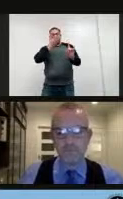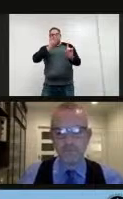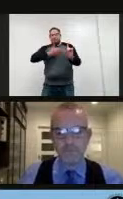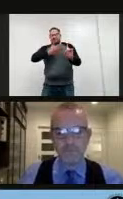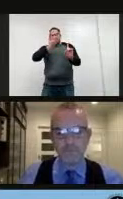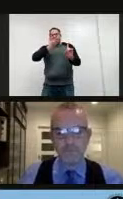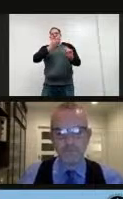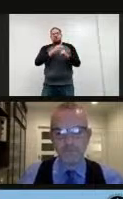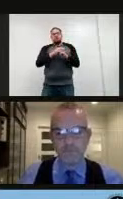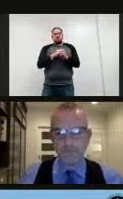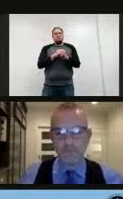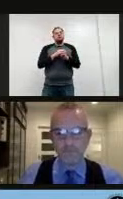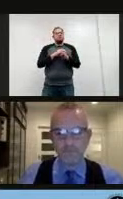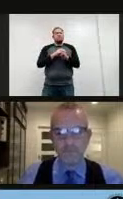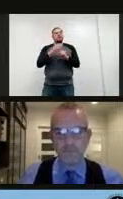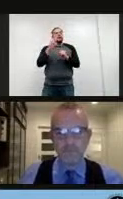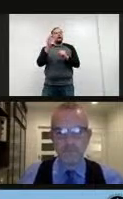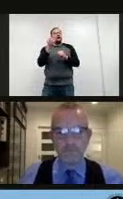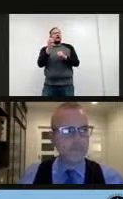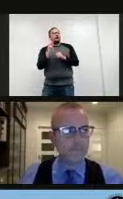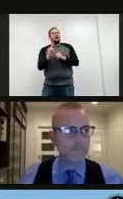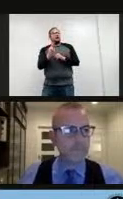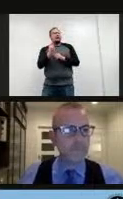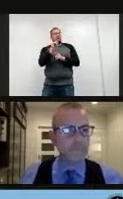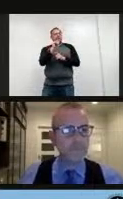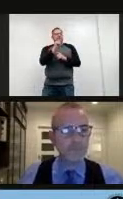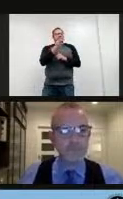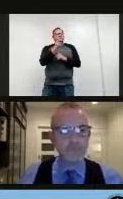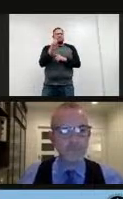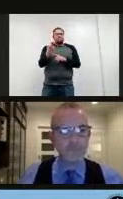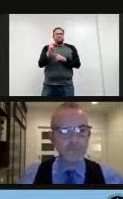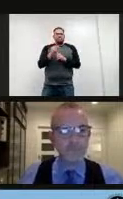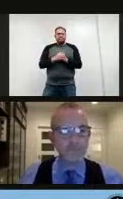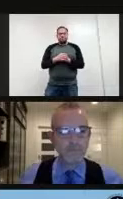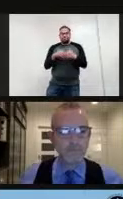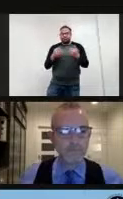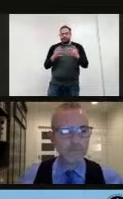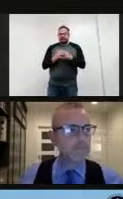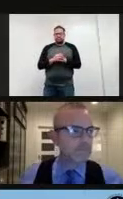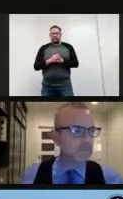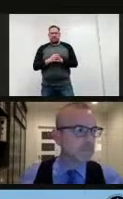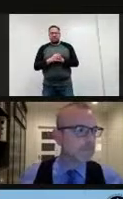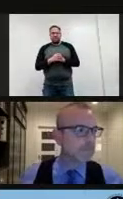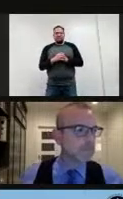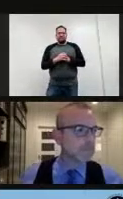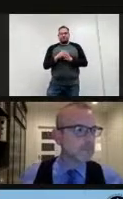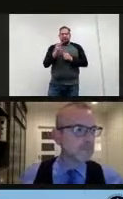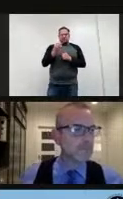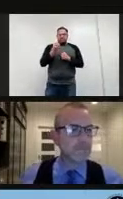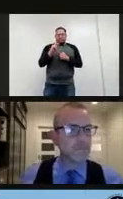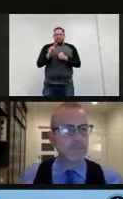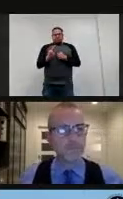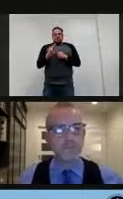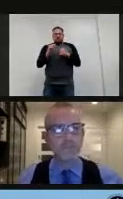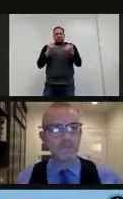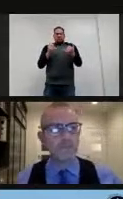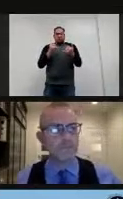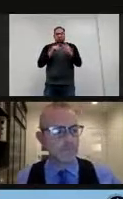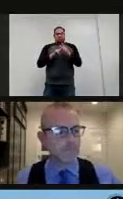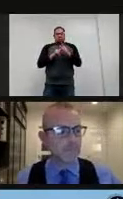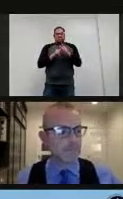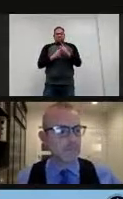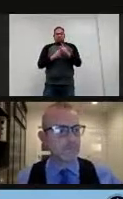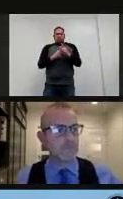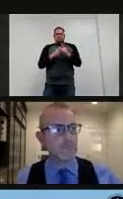Hank and Kathleen. So with that, I'll turn it over to Hank to start the process